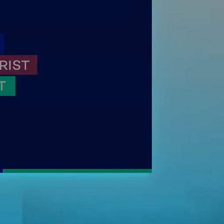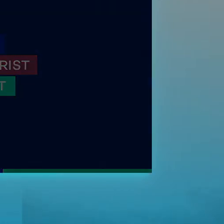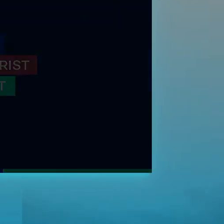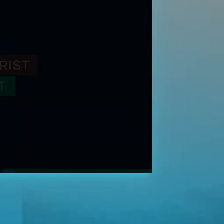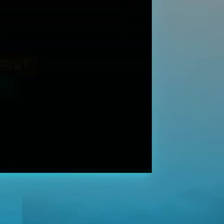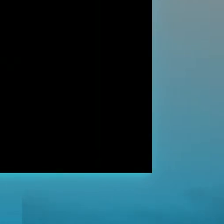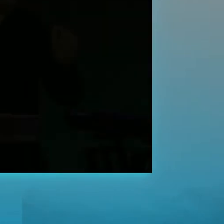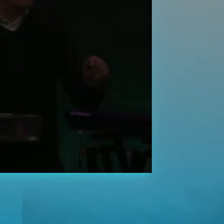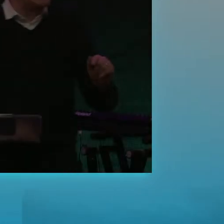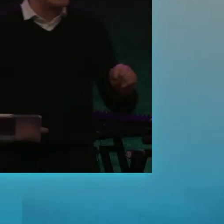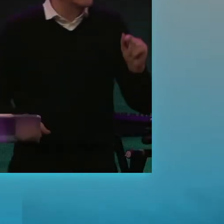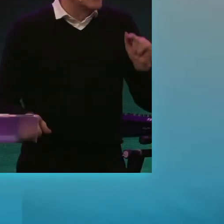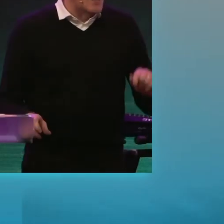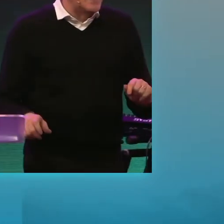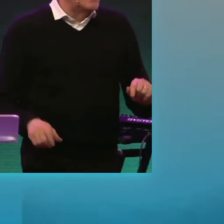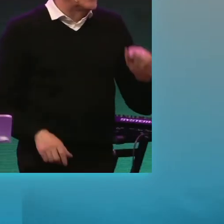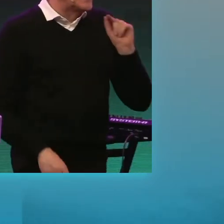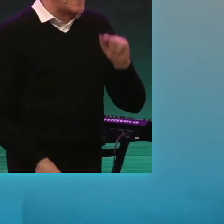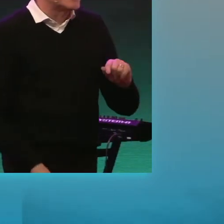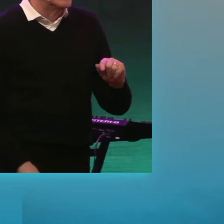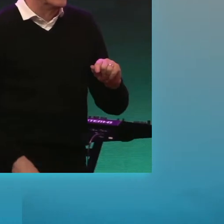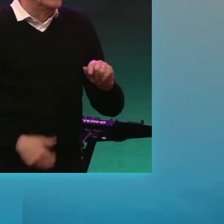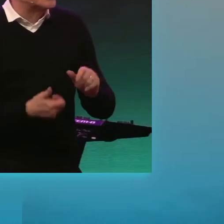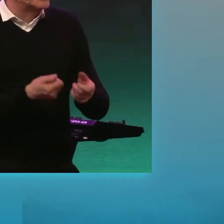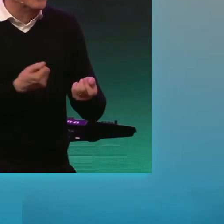is moving on the waters.